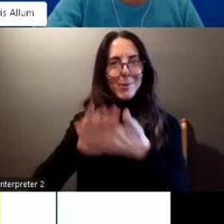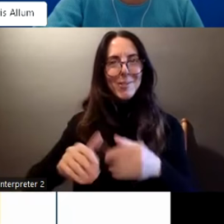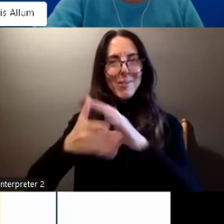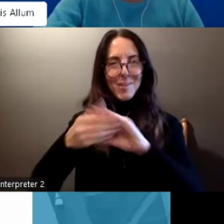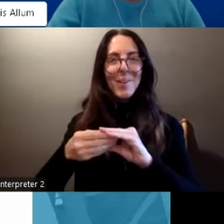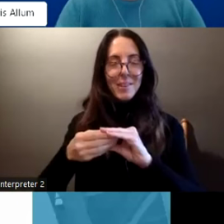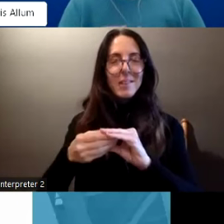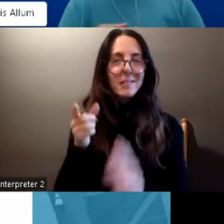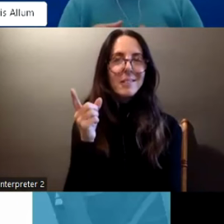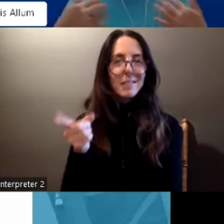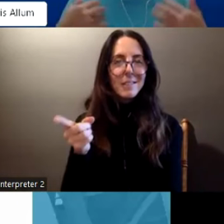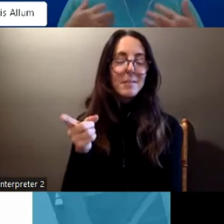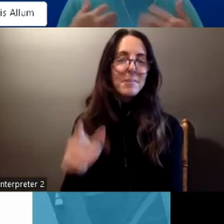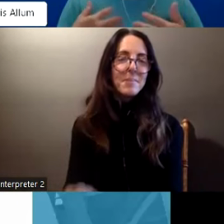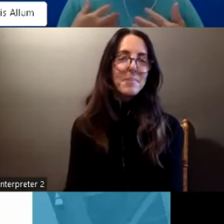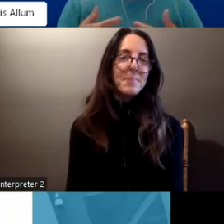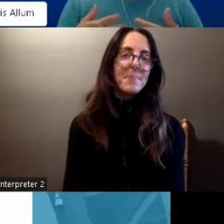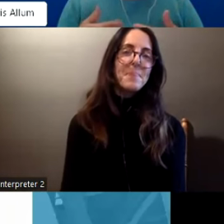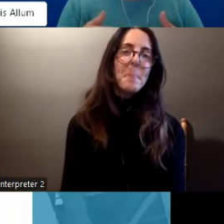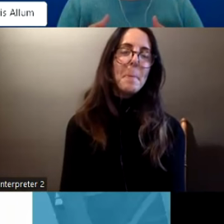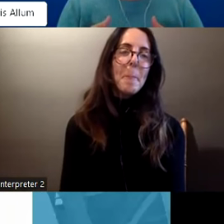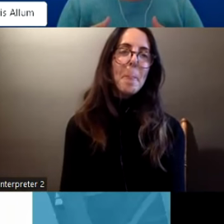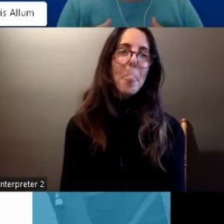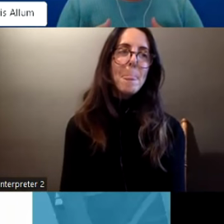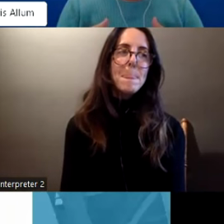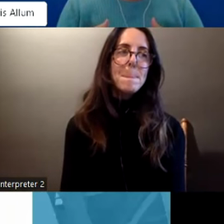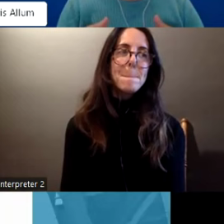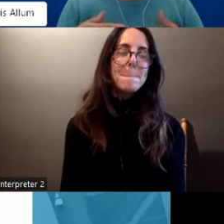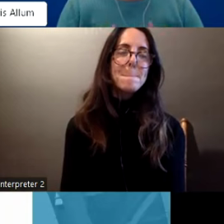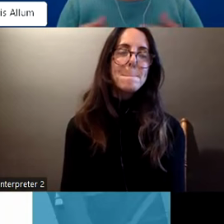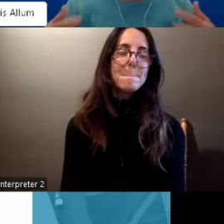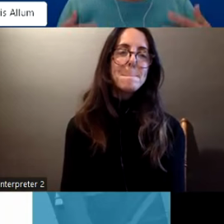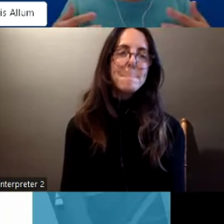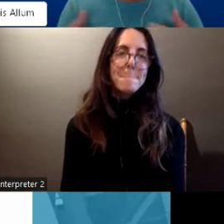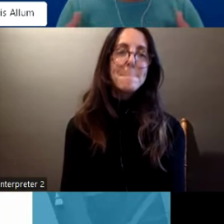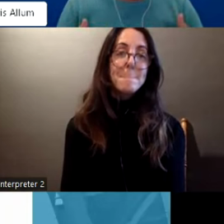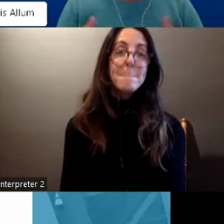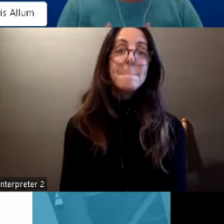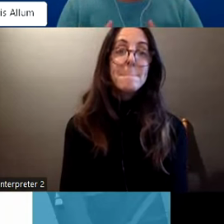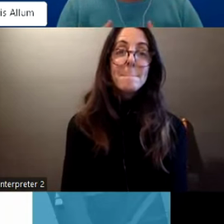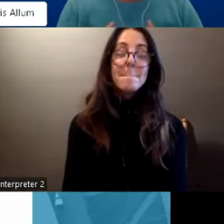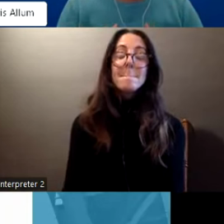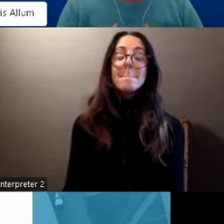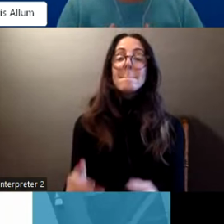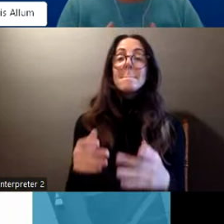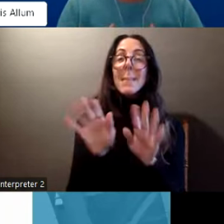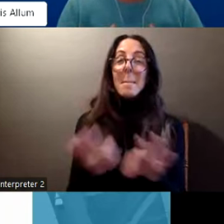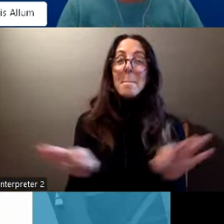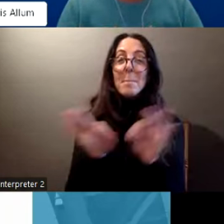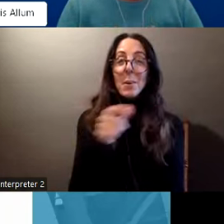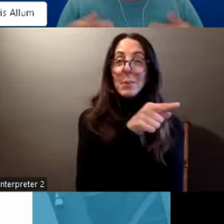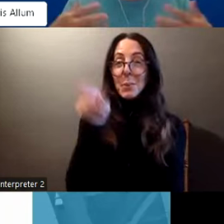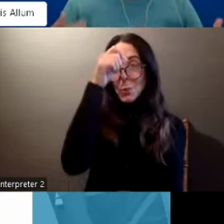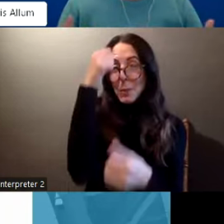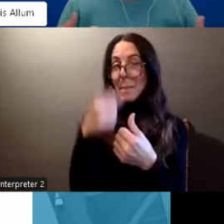this. So what do I want you to remember from this particular part of the presentation is